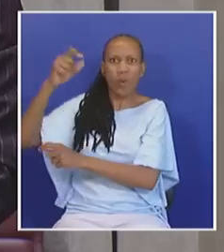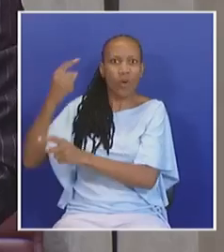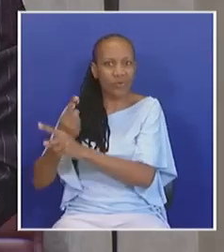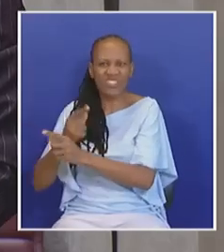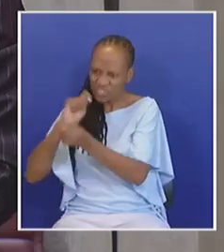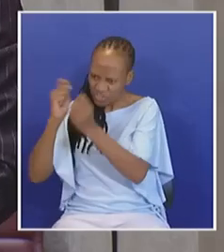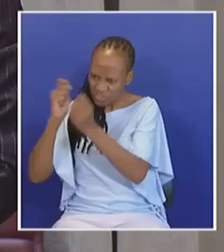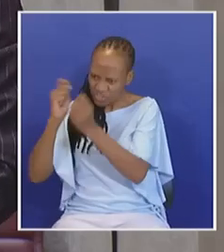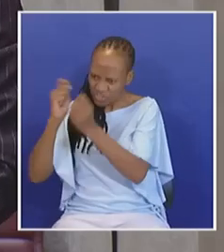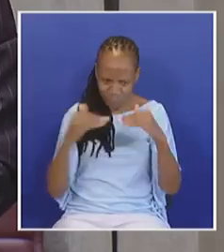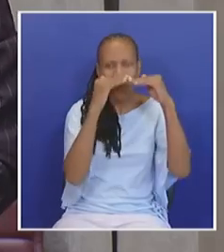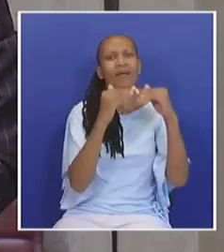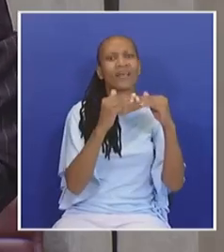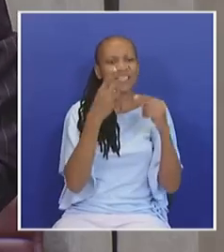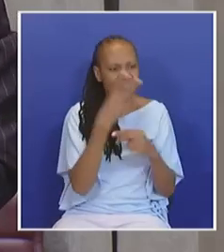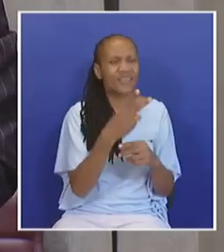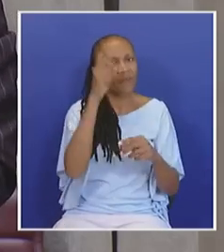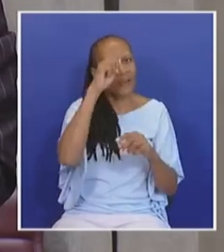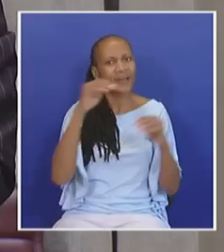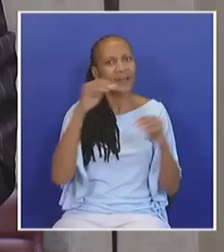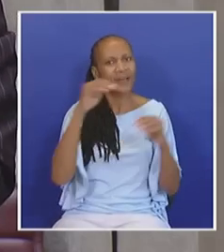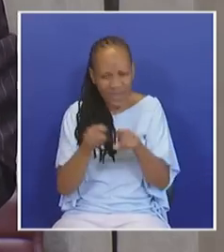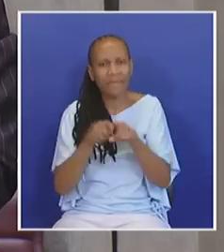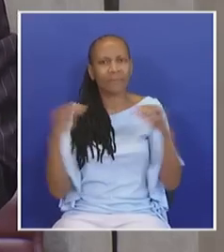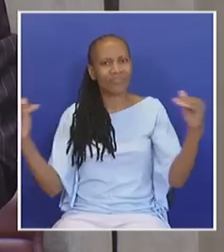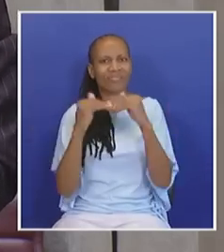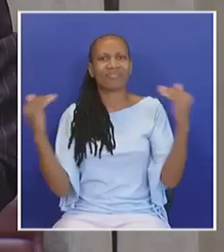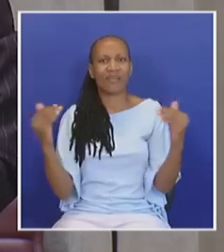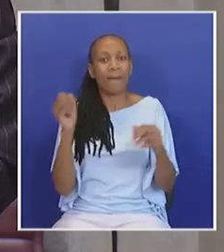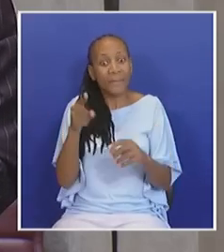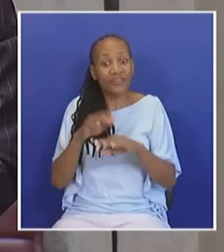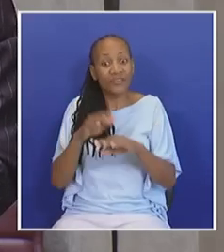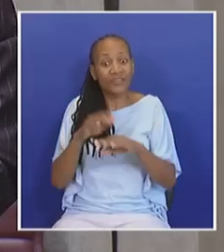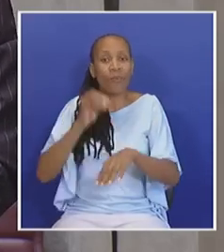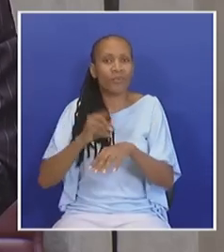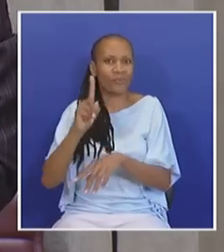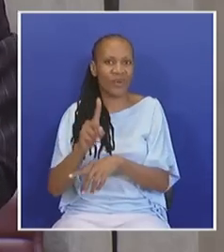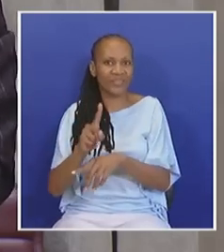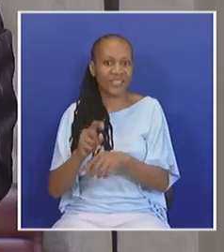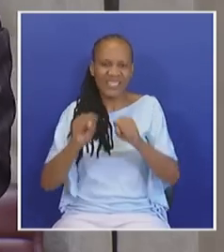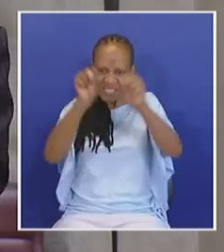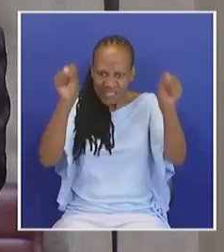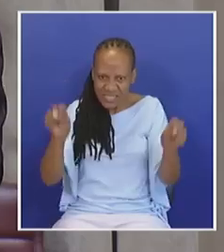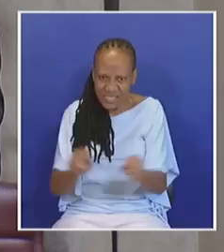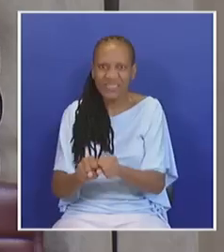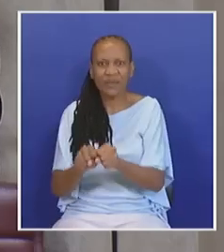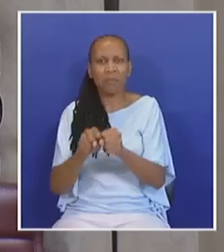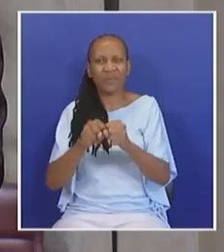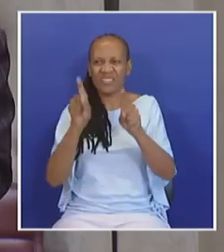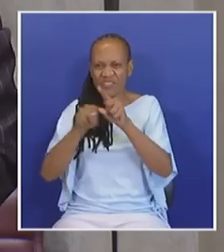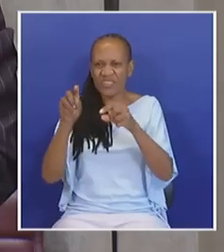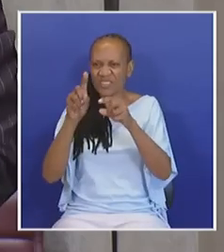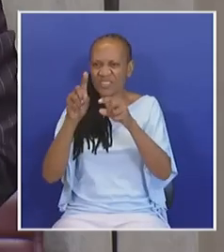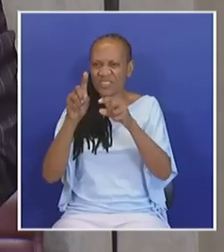black South Africans as equals, but it is about directly attacking the system of racialized property ownership, as well as